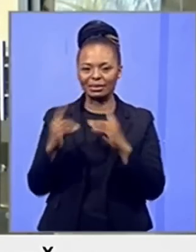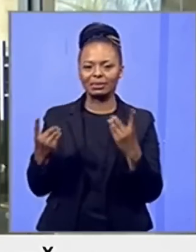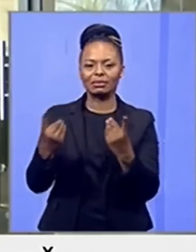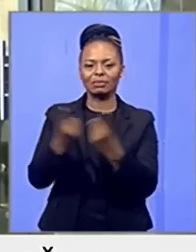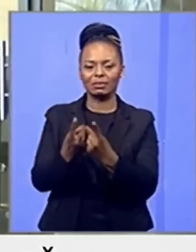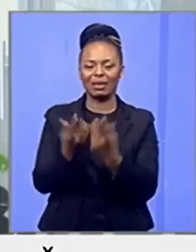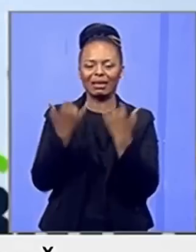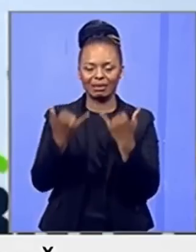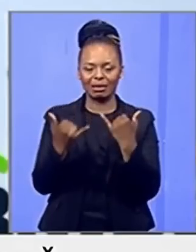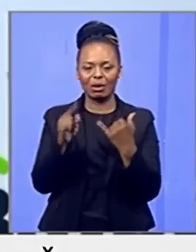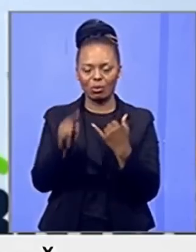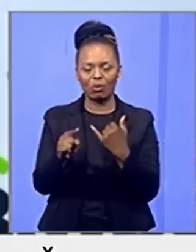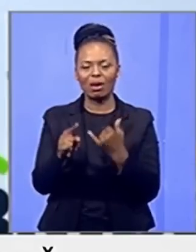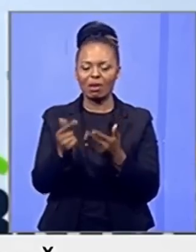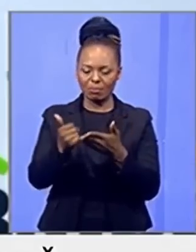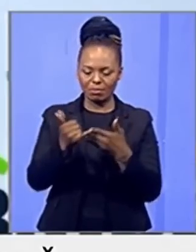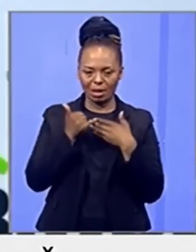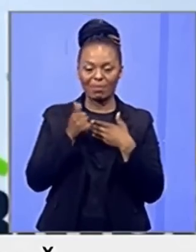to assist.